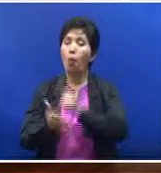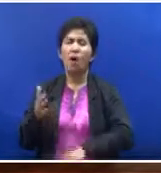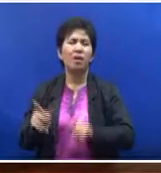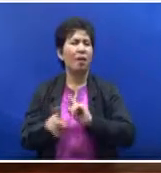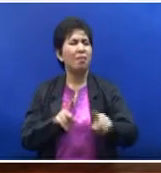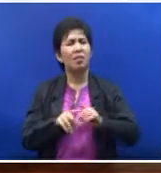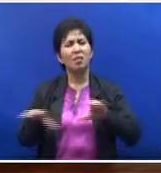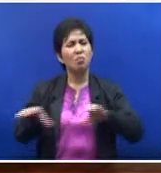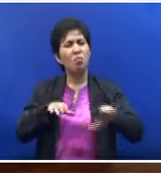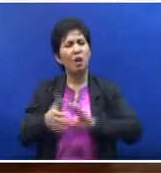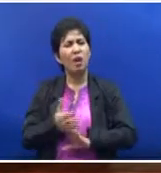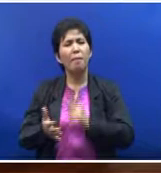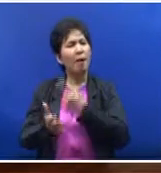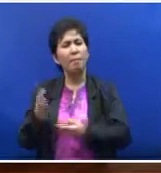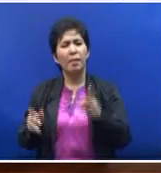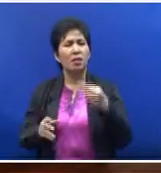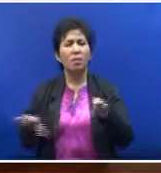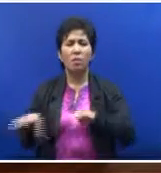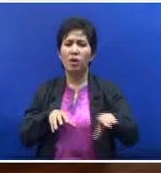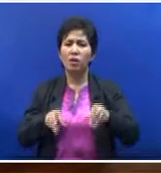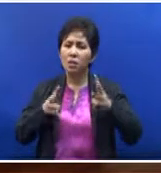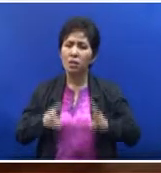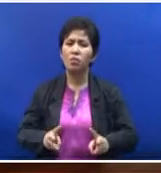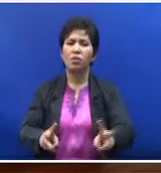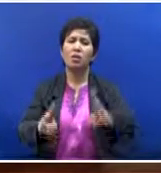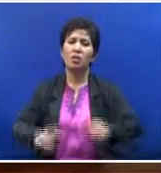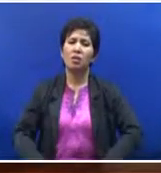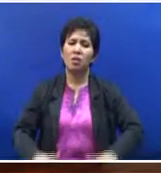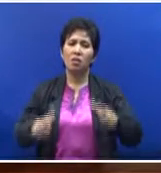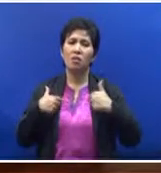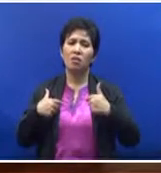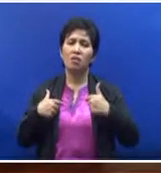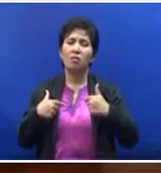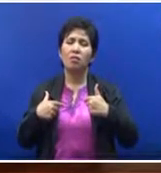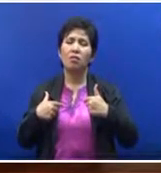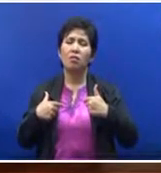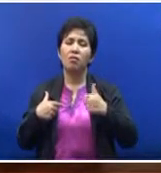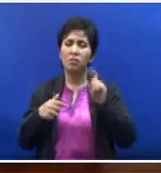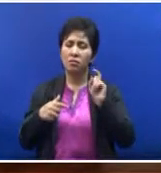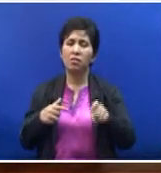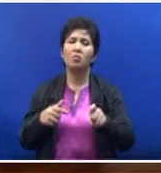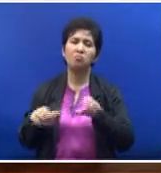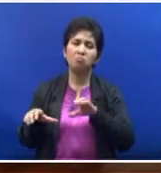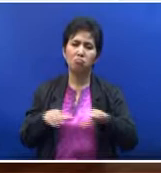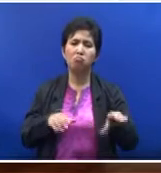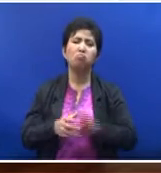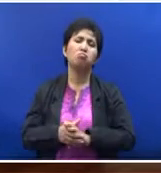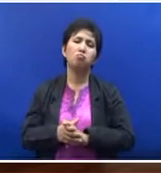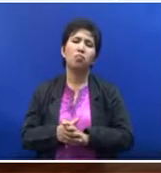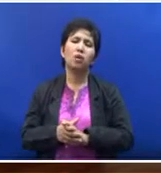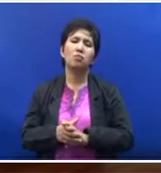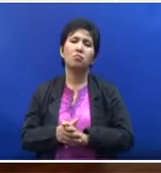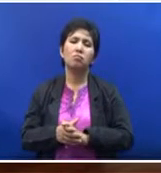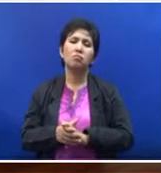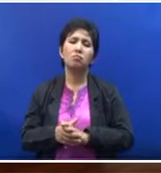whatever been done, okay, the way they eat, if they dance, they also have to dance. Okay,